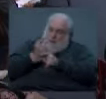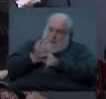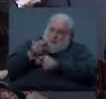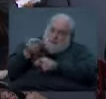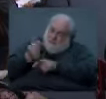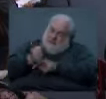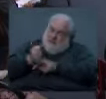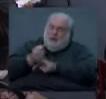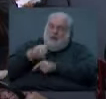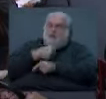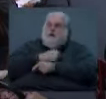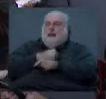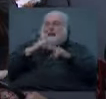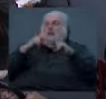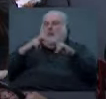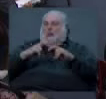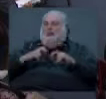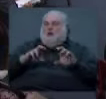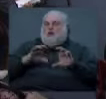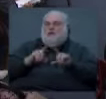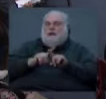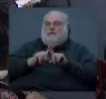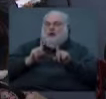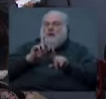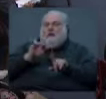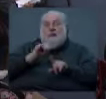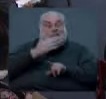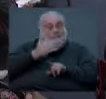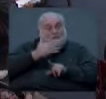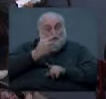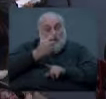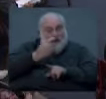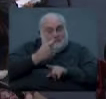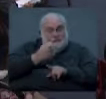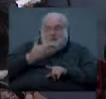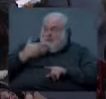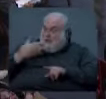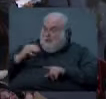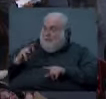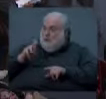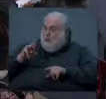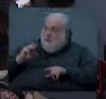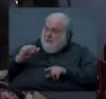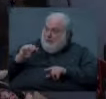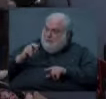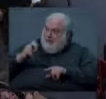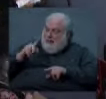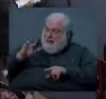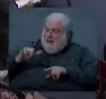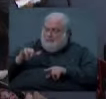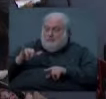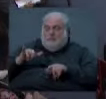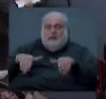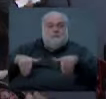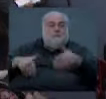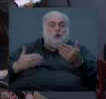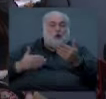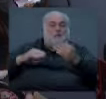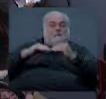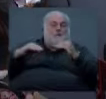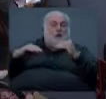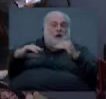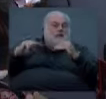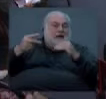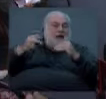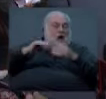that will be something that we will be looking into. Thank you so much, Mr. Scrable. Thank you, Mr. Massanelli. There's a motion on the floor and a second.